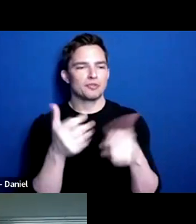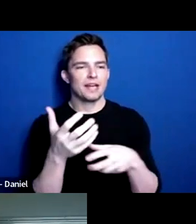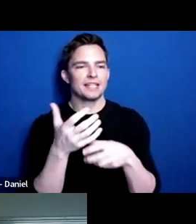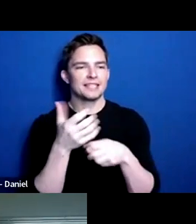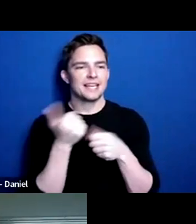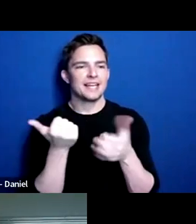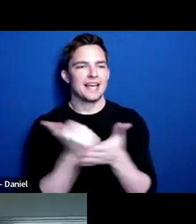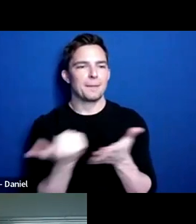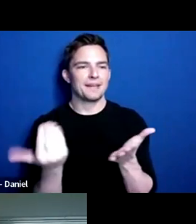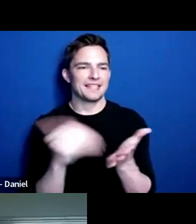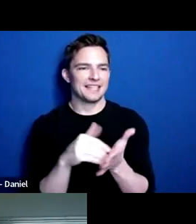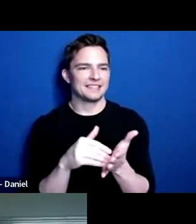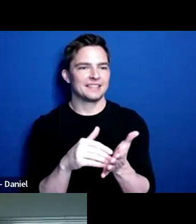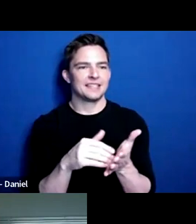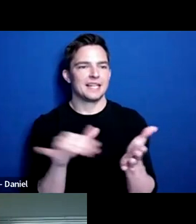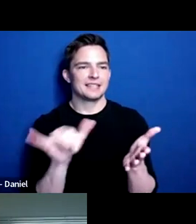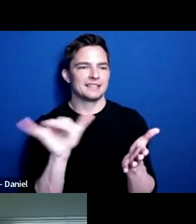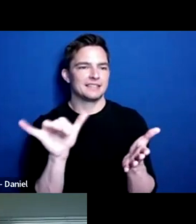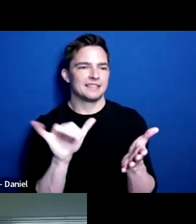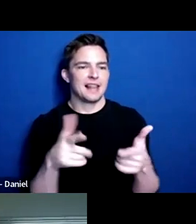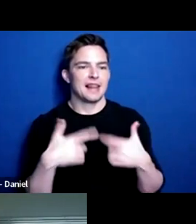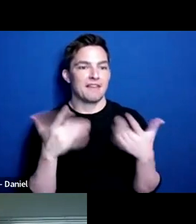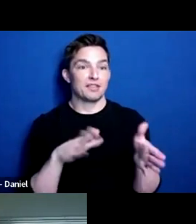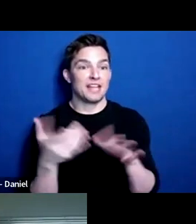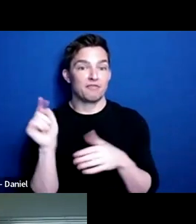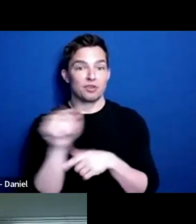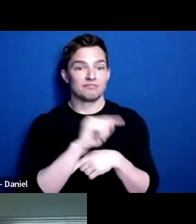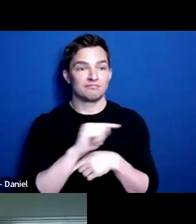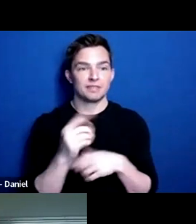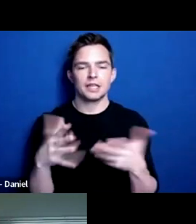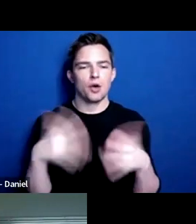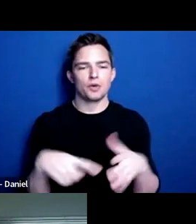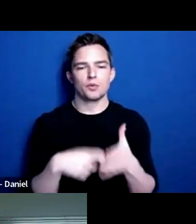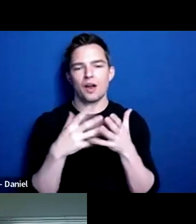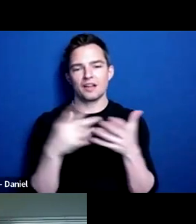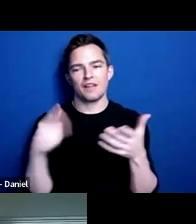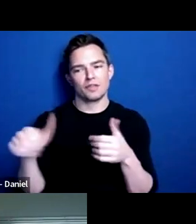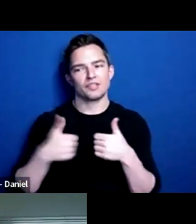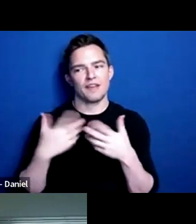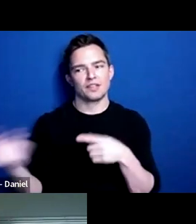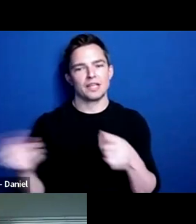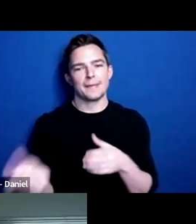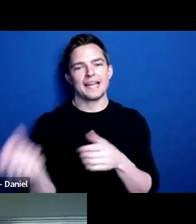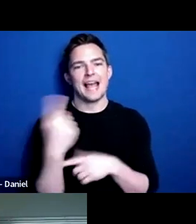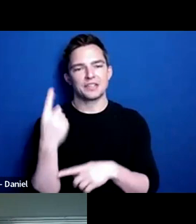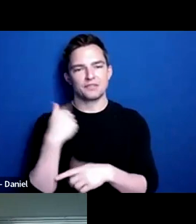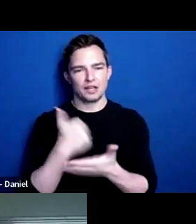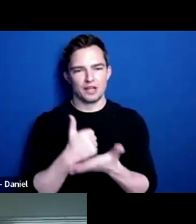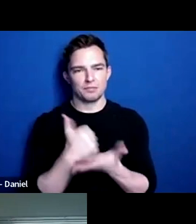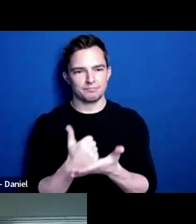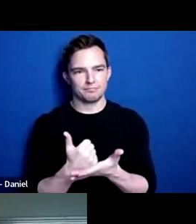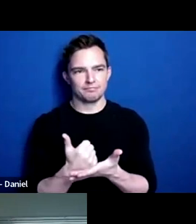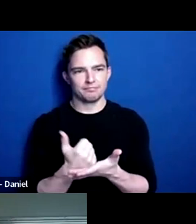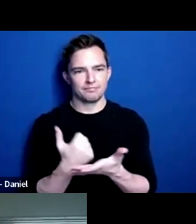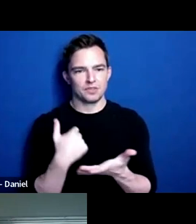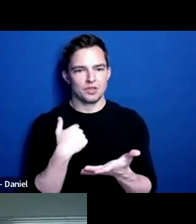It already took so much for our survivors to take that first step to ask for help. We know, I'm